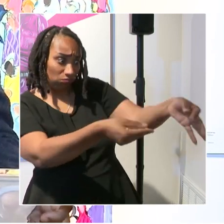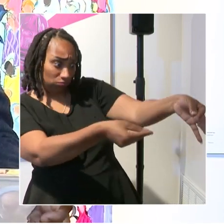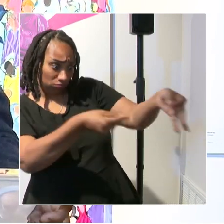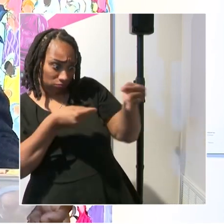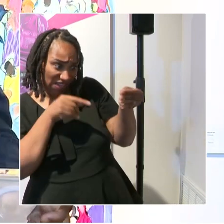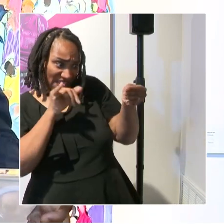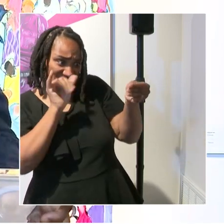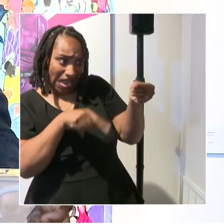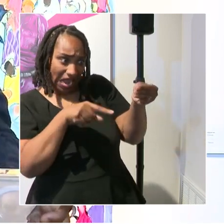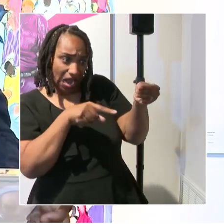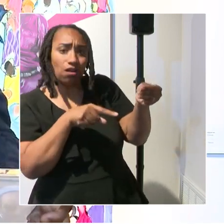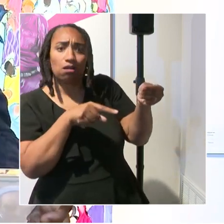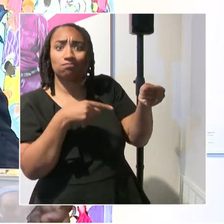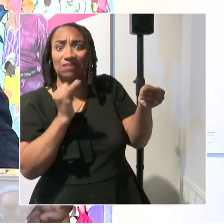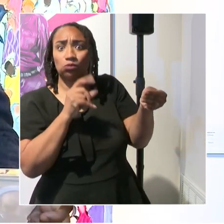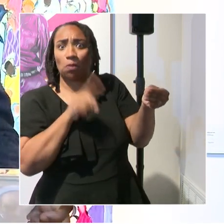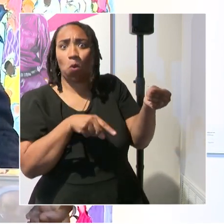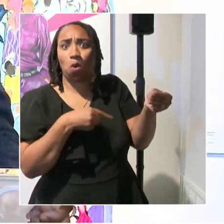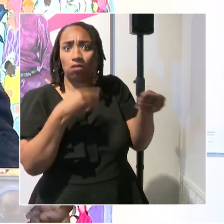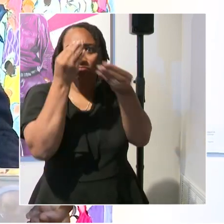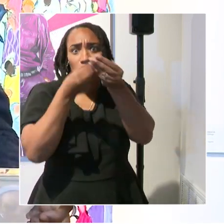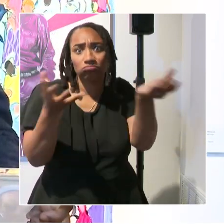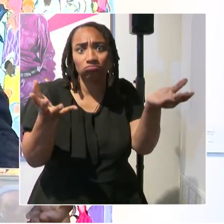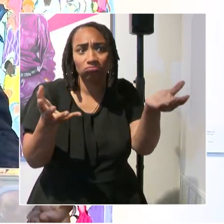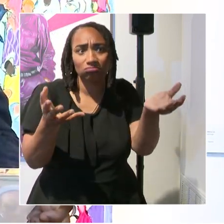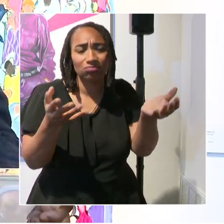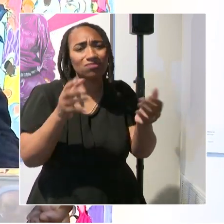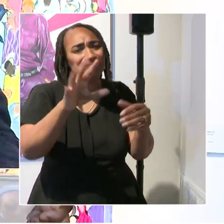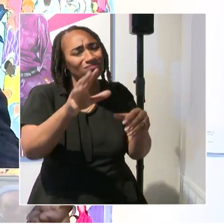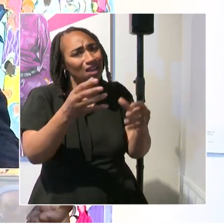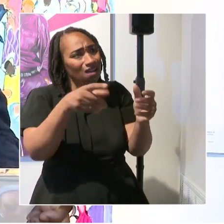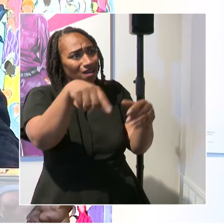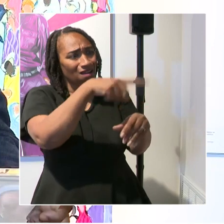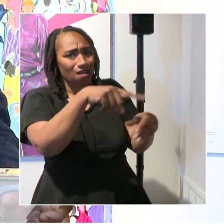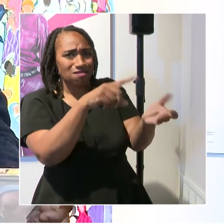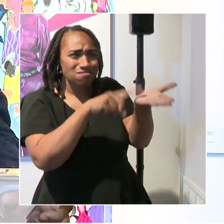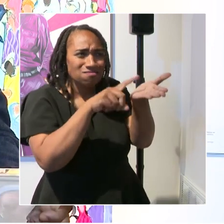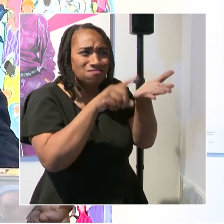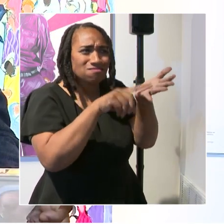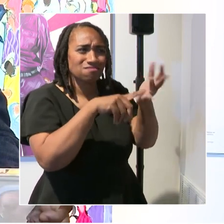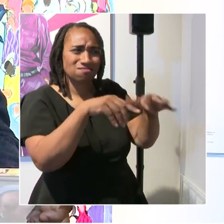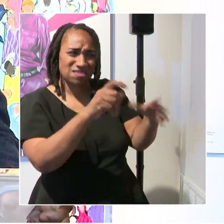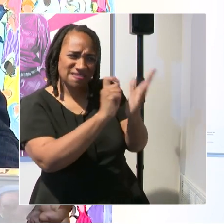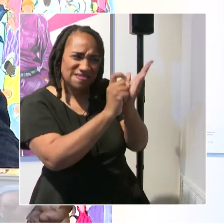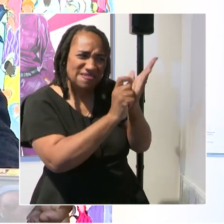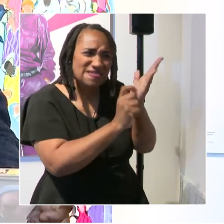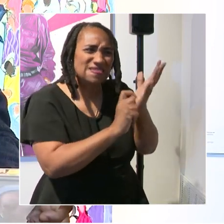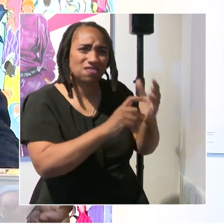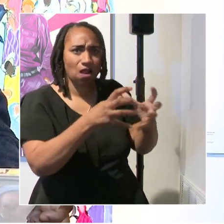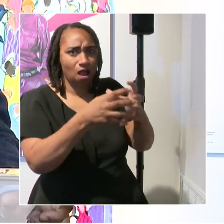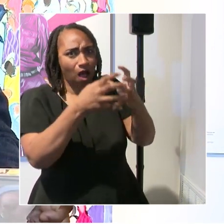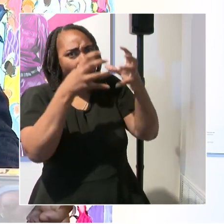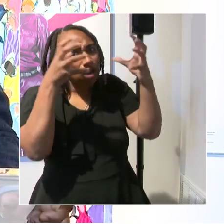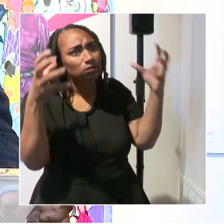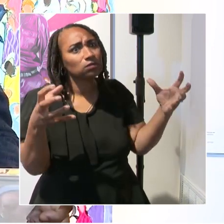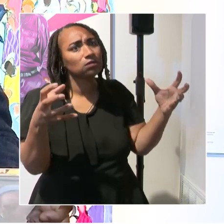way. A lot has gone into it. Obviously, there's been a lot that's been reported on publicly